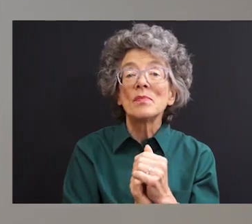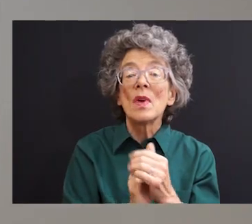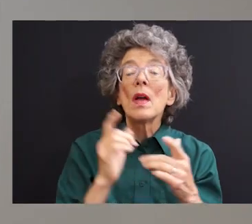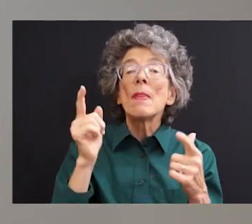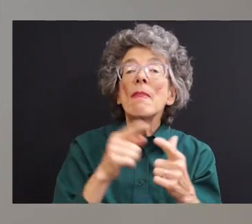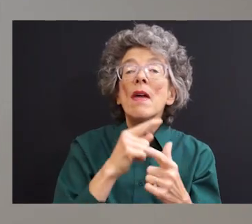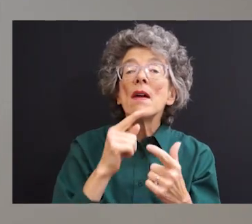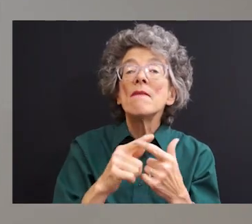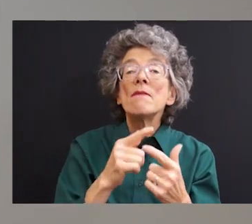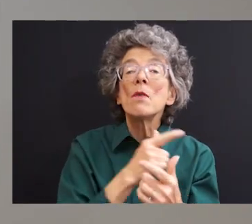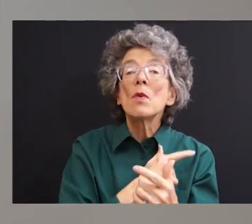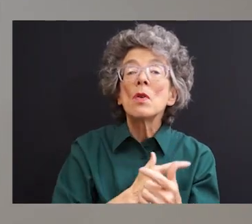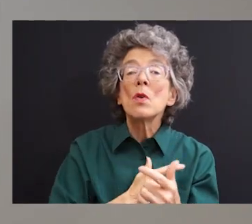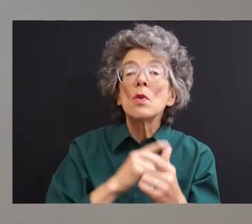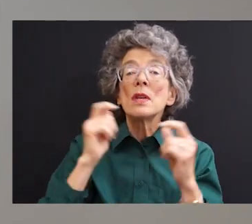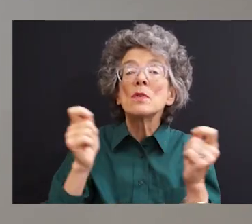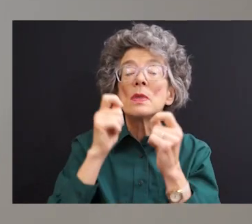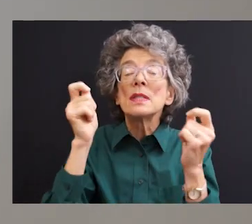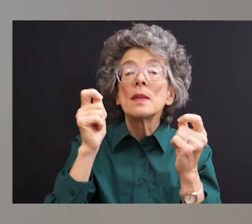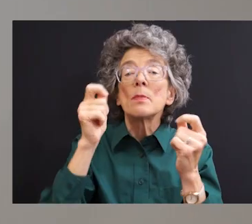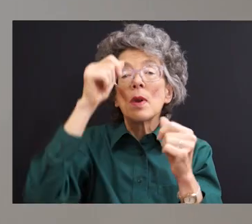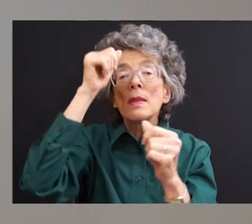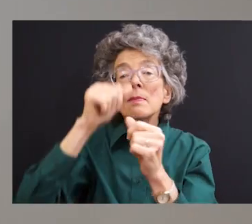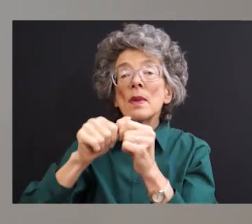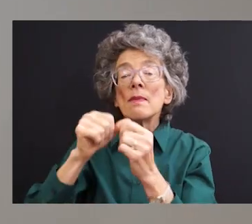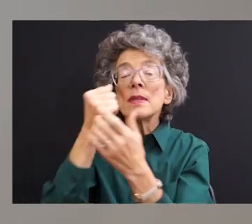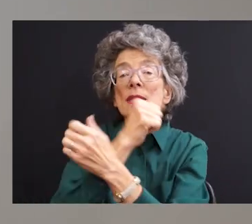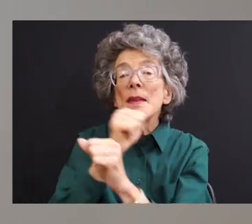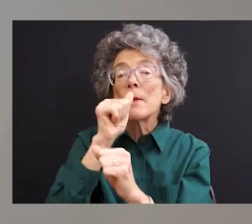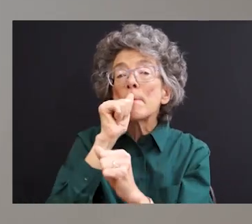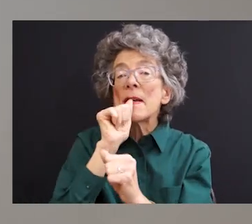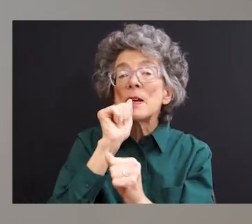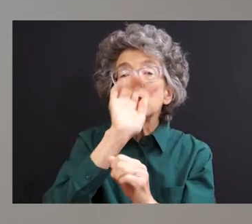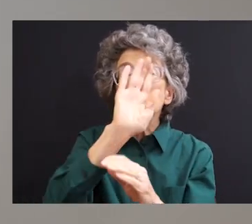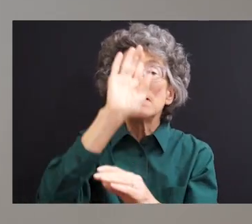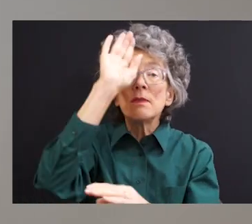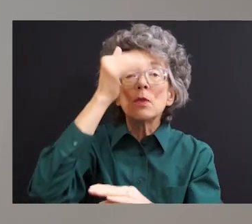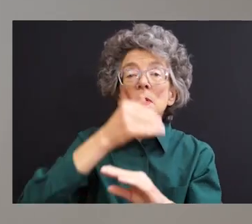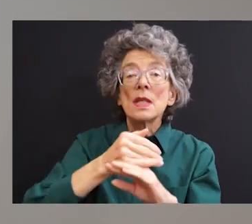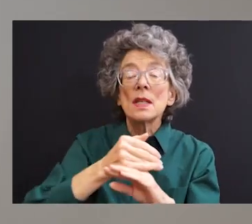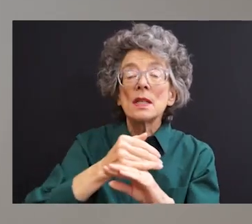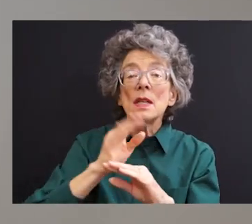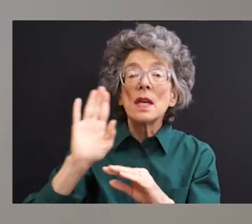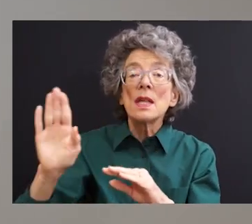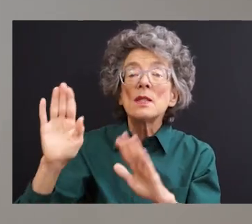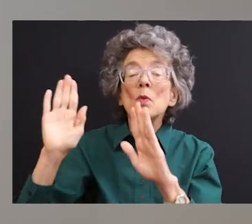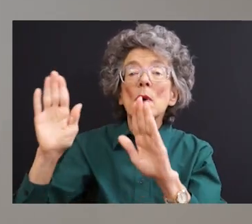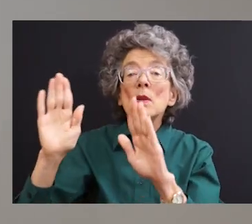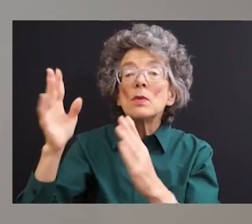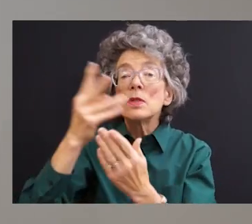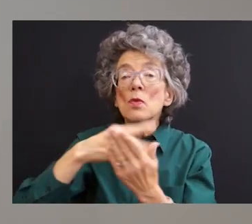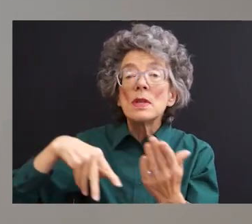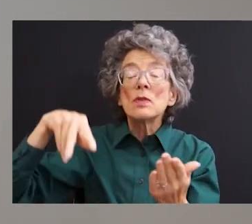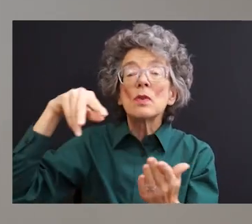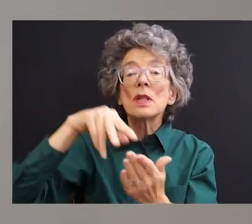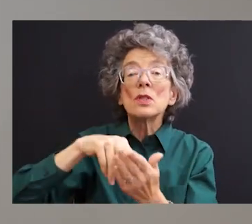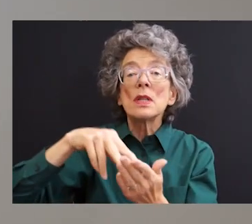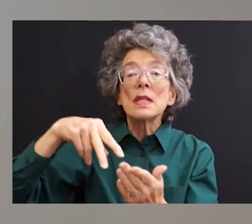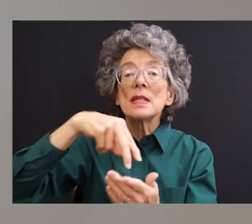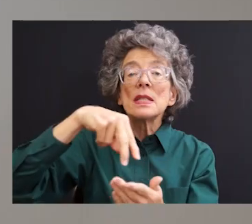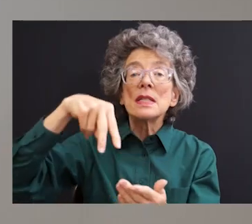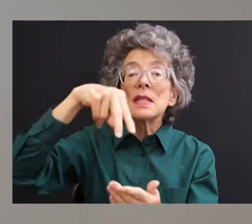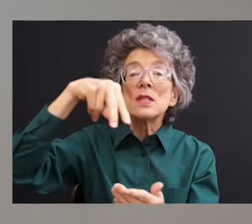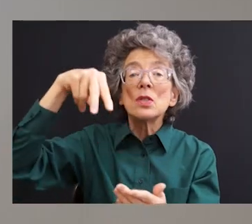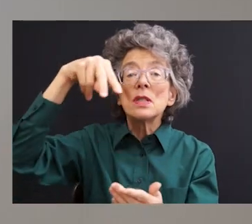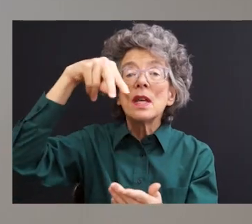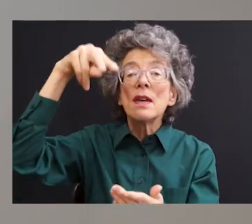again. Therefore, O Lord, as we celebrate the memorial of the saving passion of your Son, his wondrous resurrection and